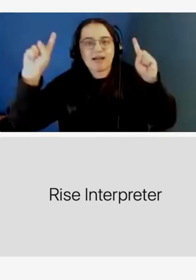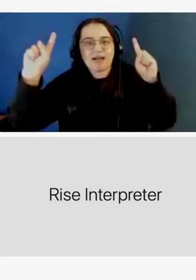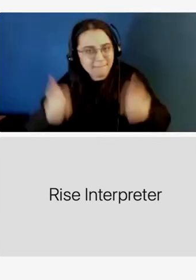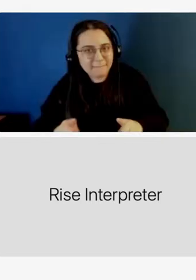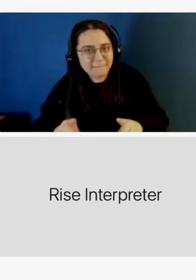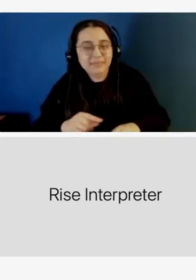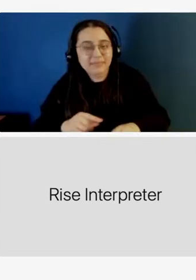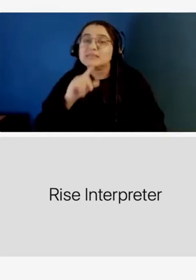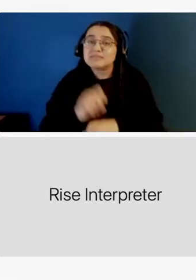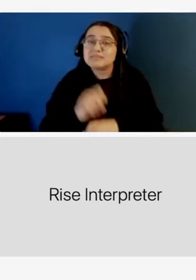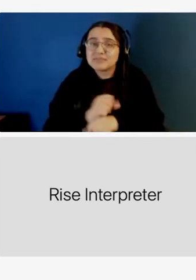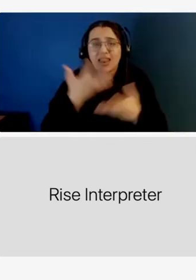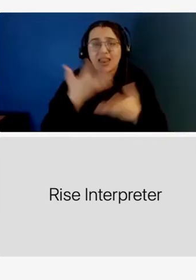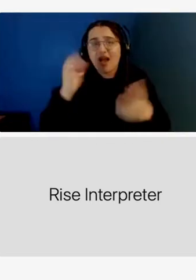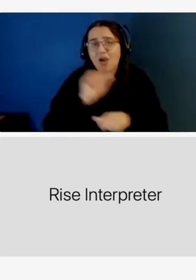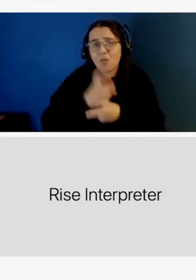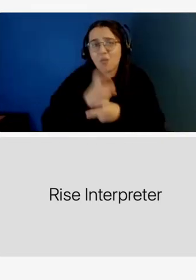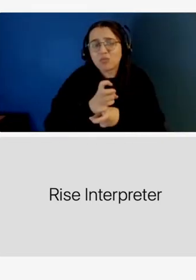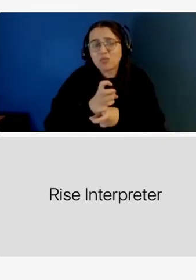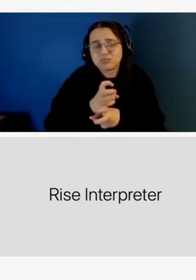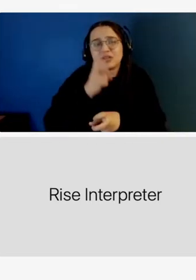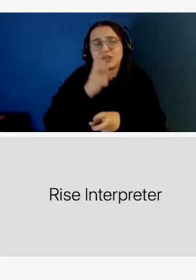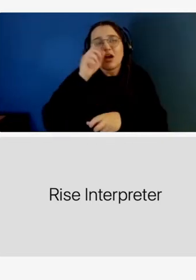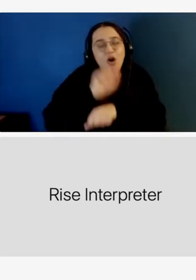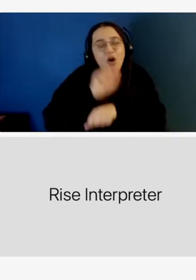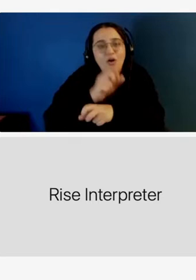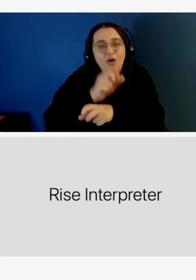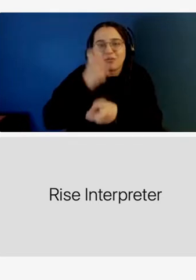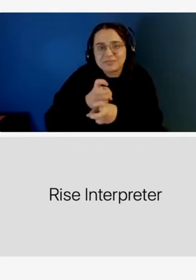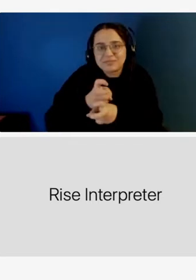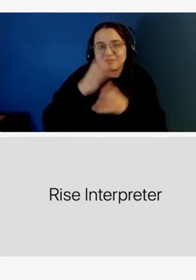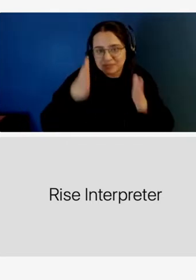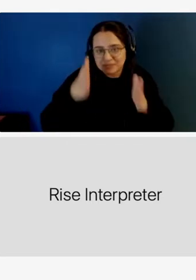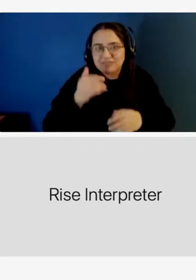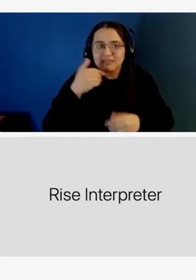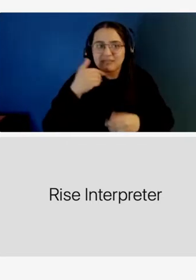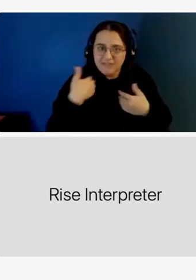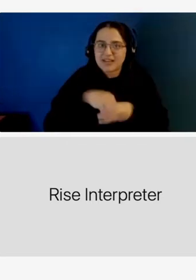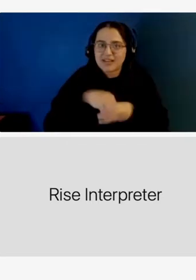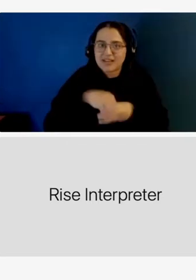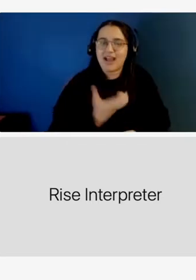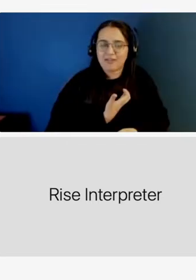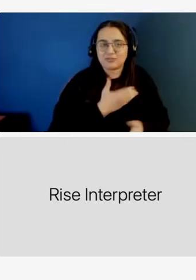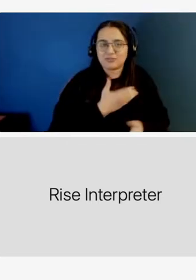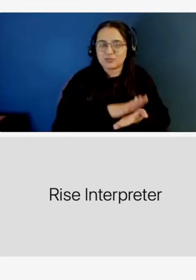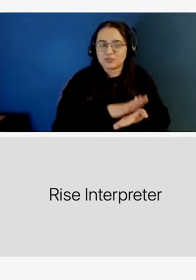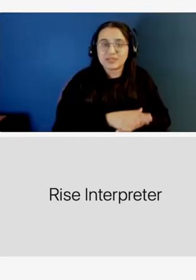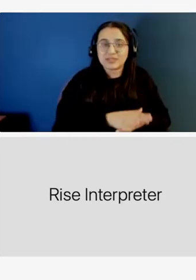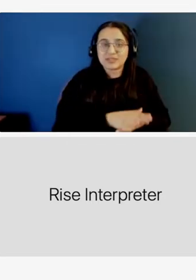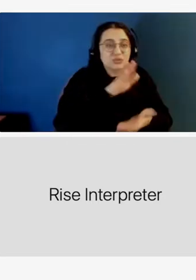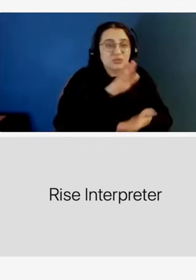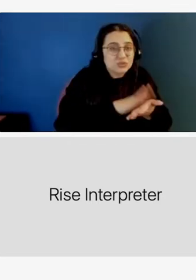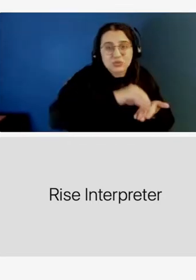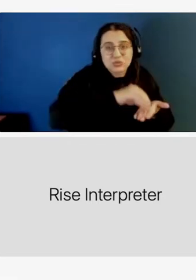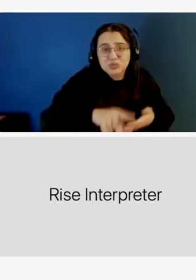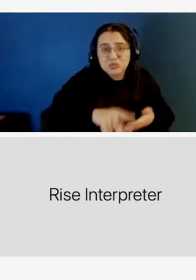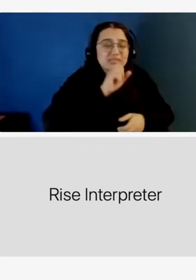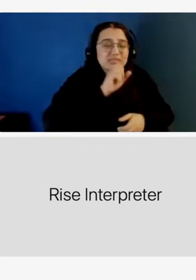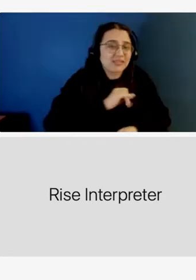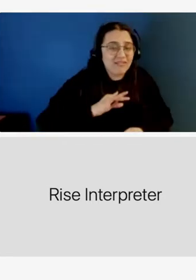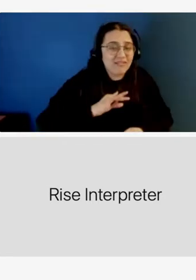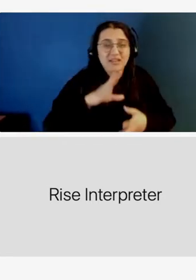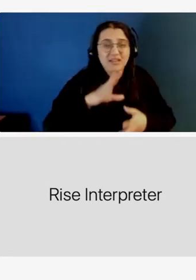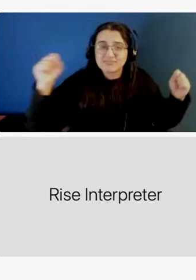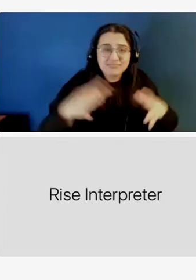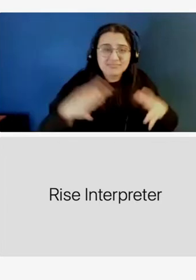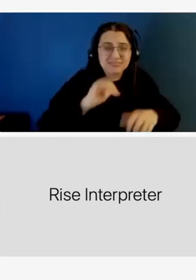put in countless hours to help pull off events, and from rallies to dances with over 1,000 people in attendance. And I often put, I feel like I plan like